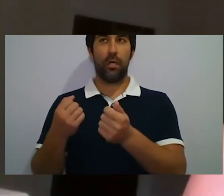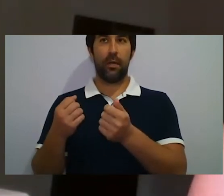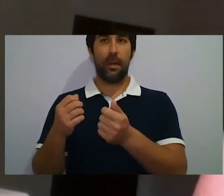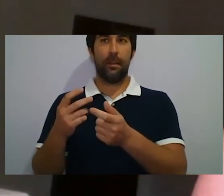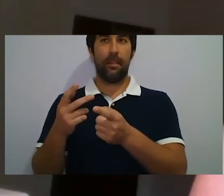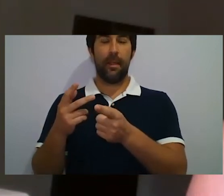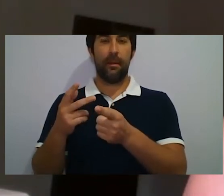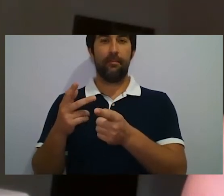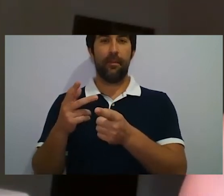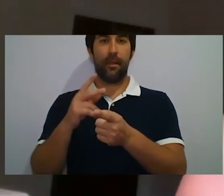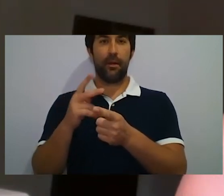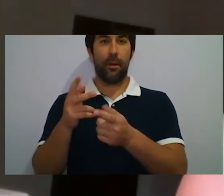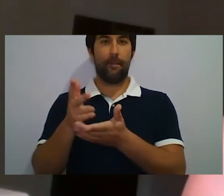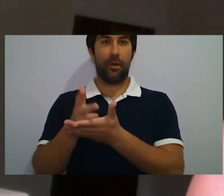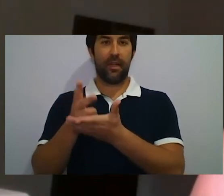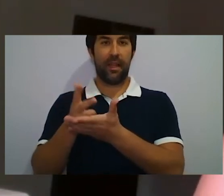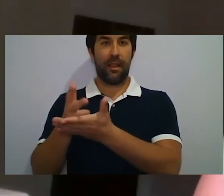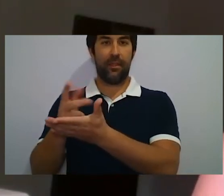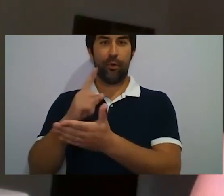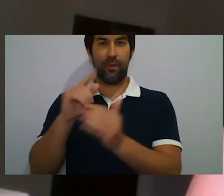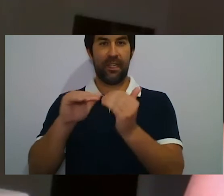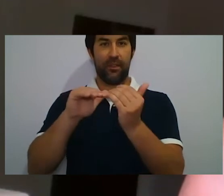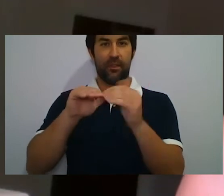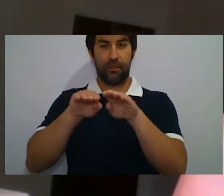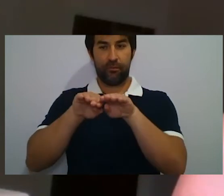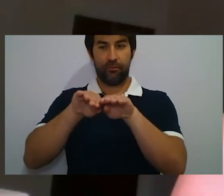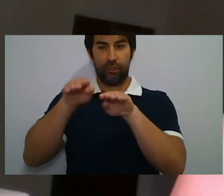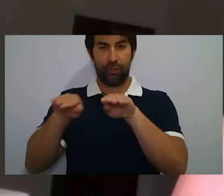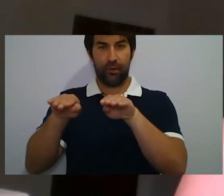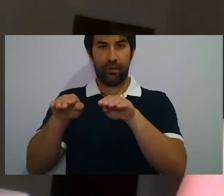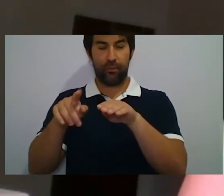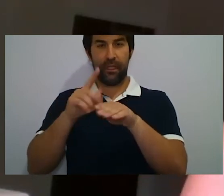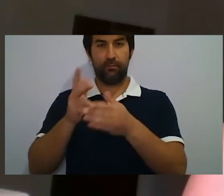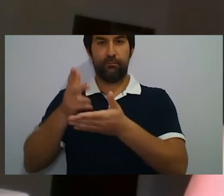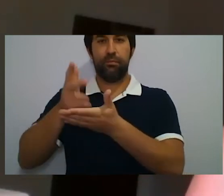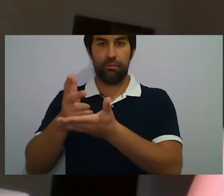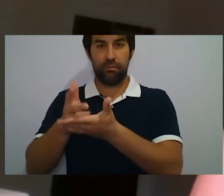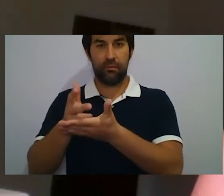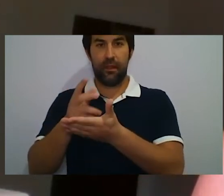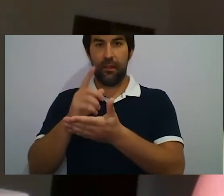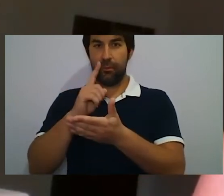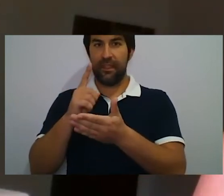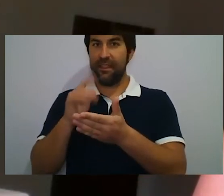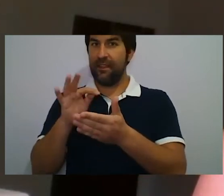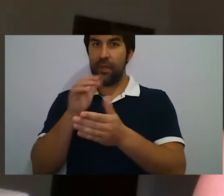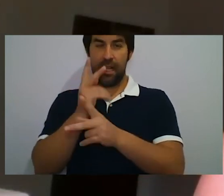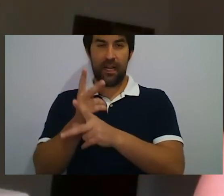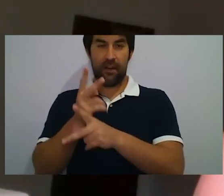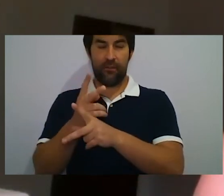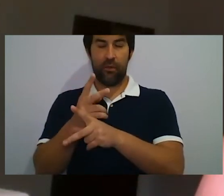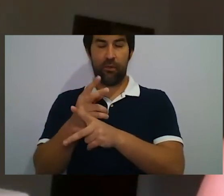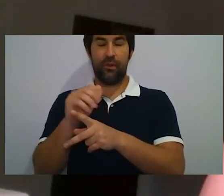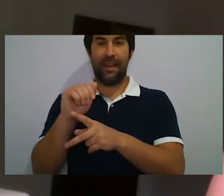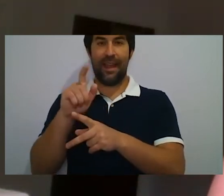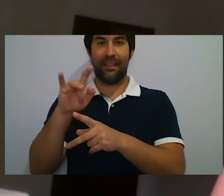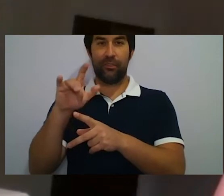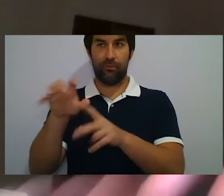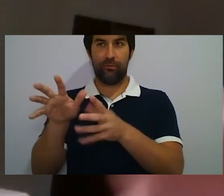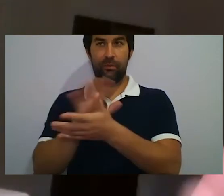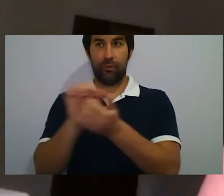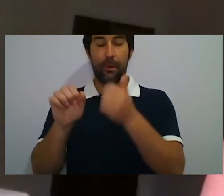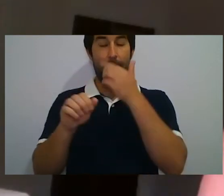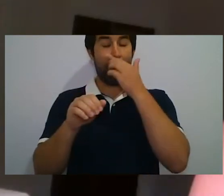input through deliberative democracy sessions like this. Feasibility is a concern. Is there really an intervention that is meaningful